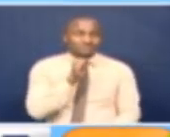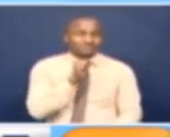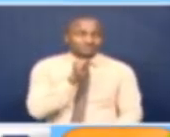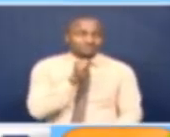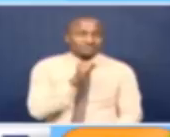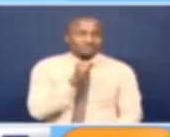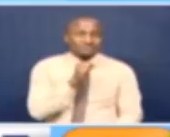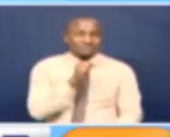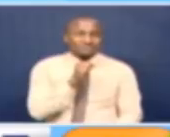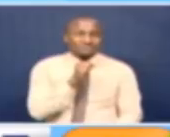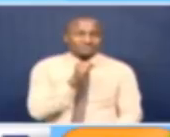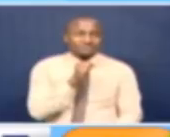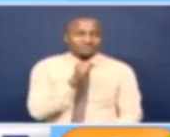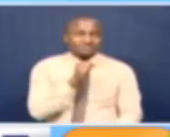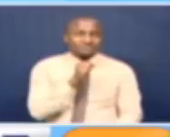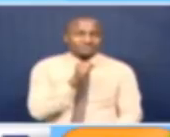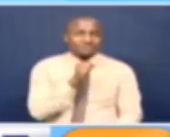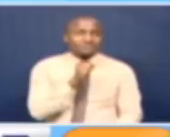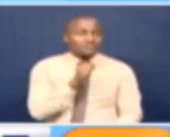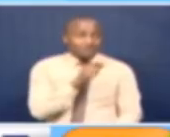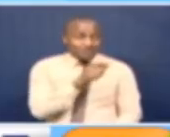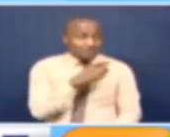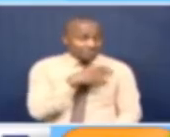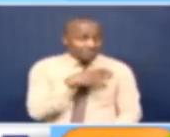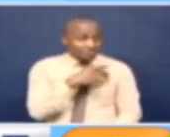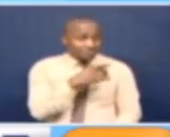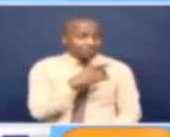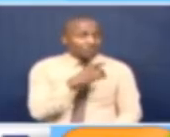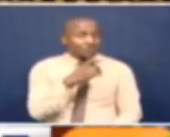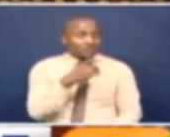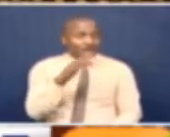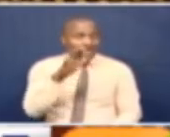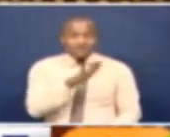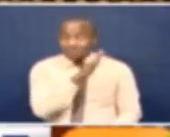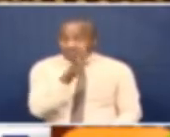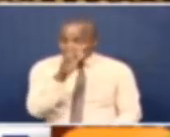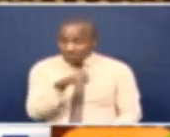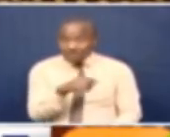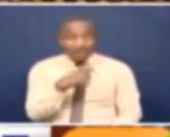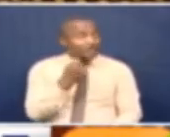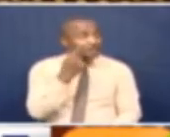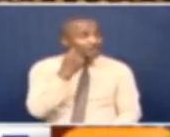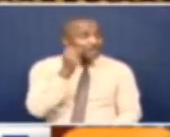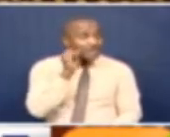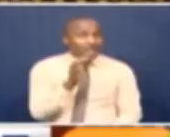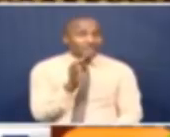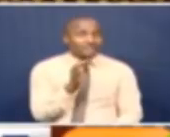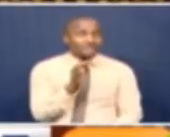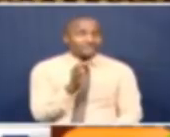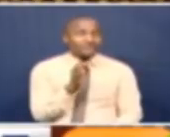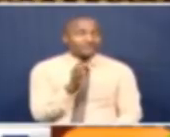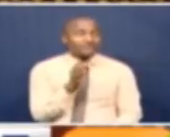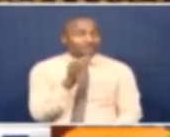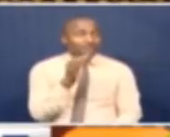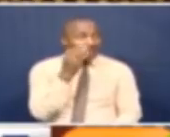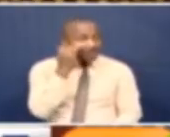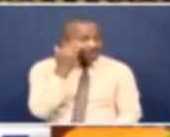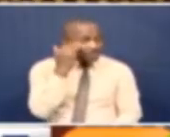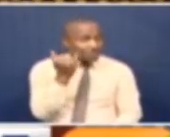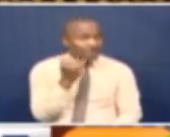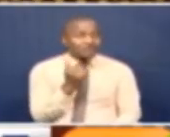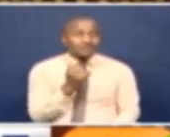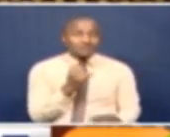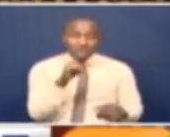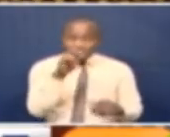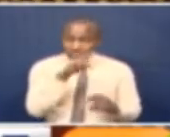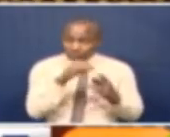see the structure and to know what exactly the people assemblies are for. Yeah. I understand why I understand why they will use counties. Once